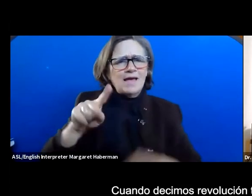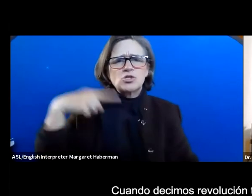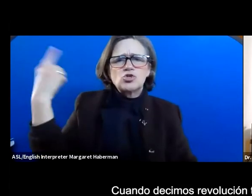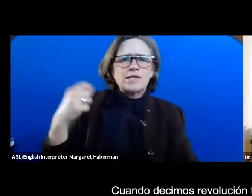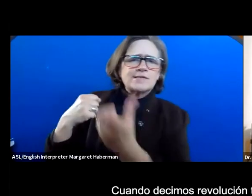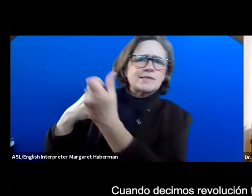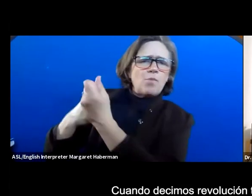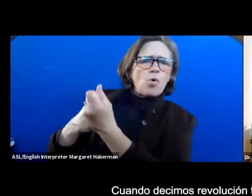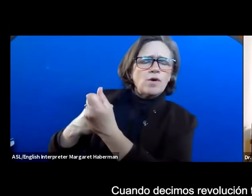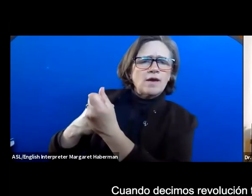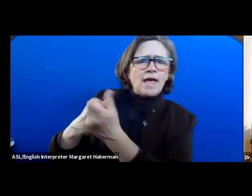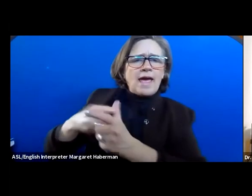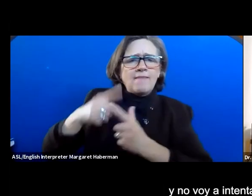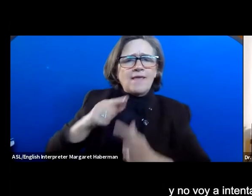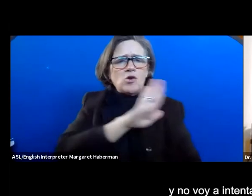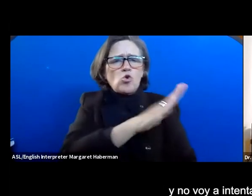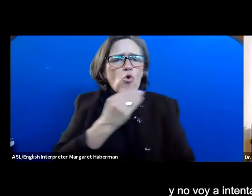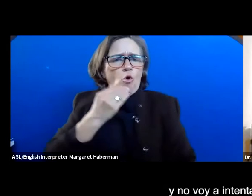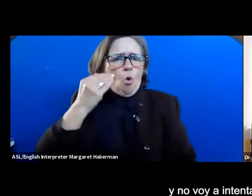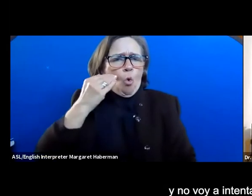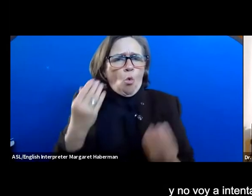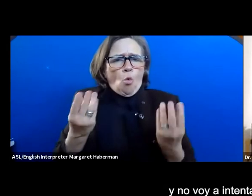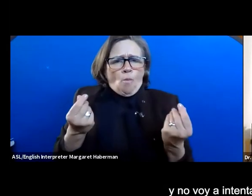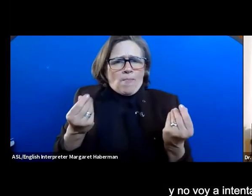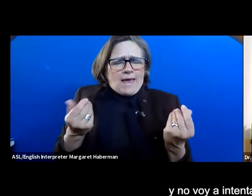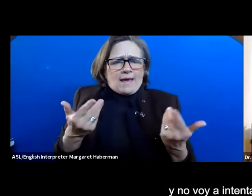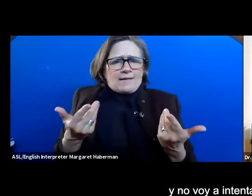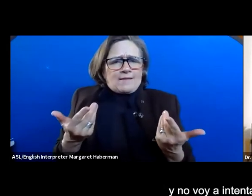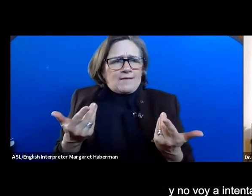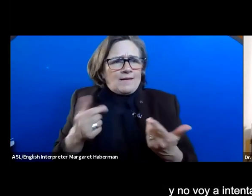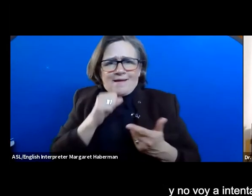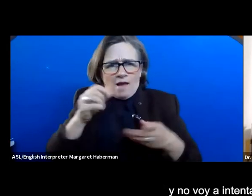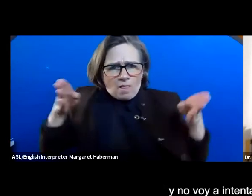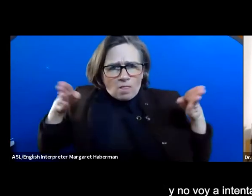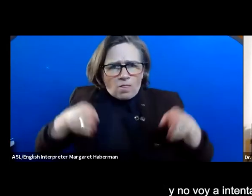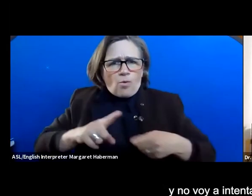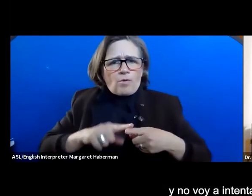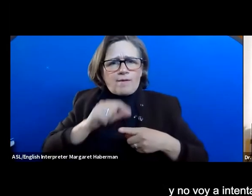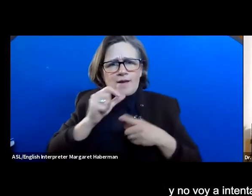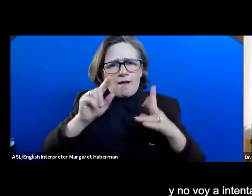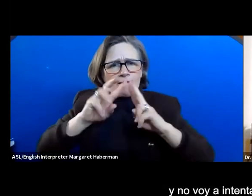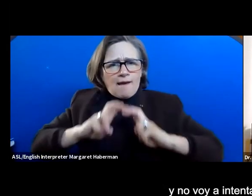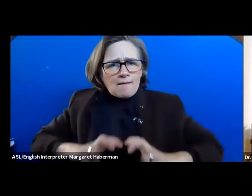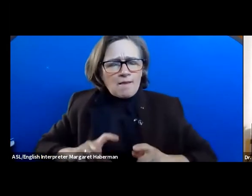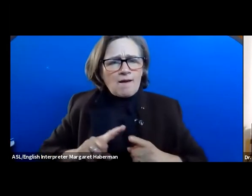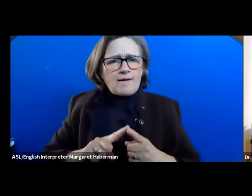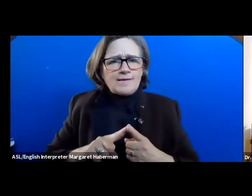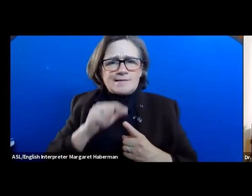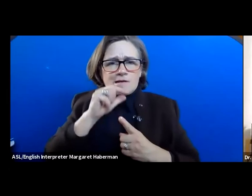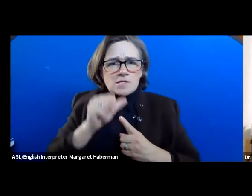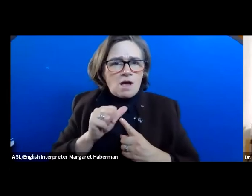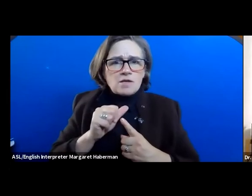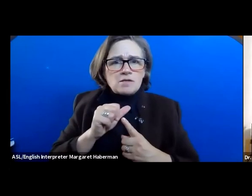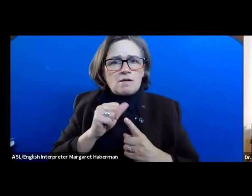go back to Eqbal Ahmad, and I'm not gonna try to paraphrase. I'm just gonna read a direct quote by